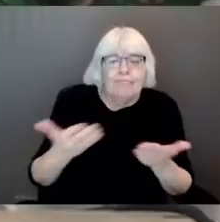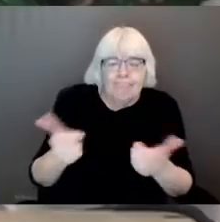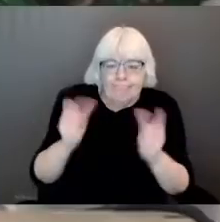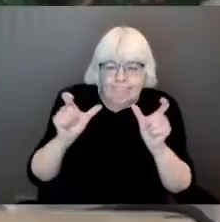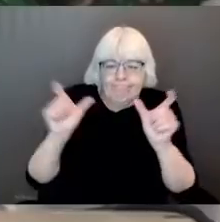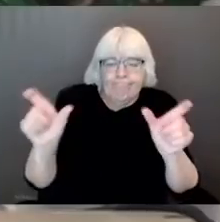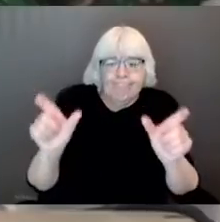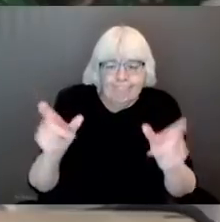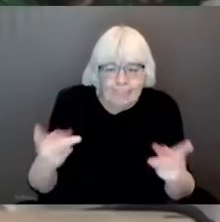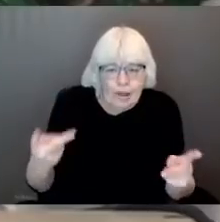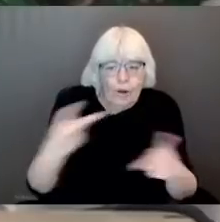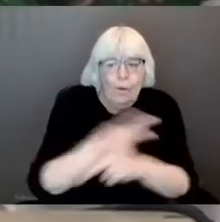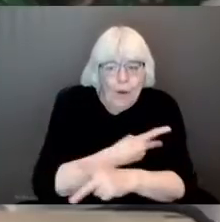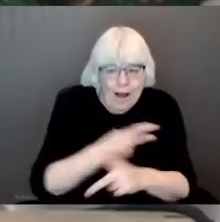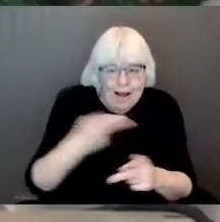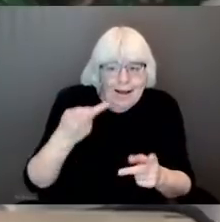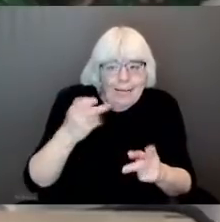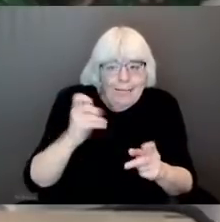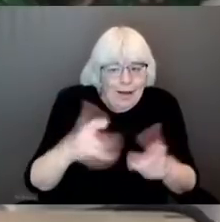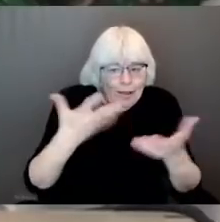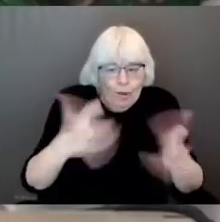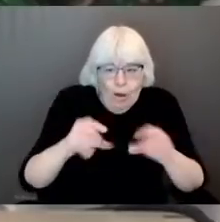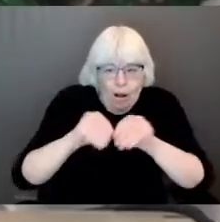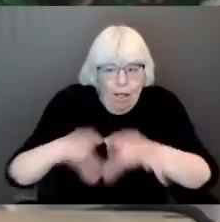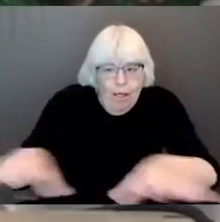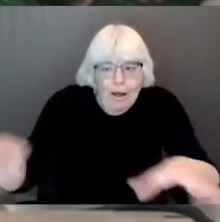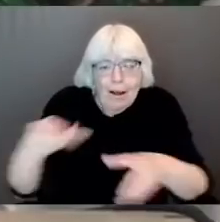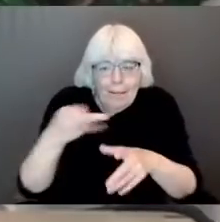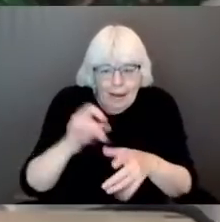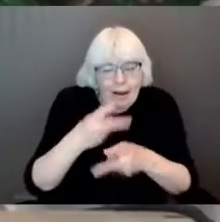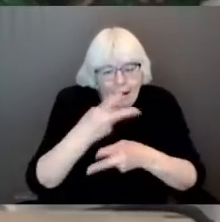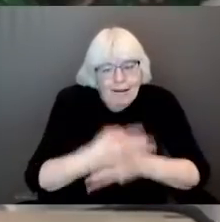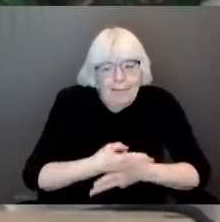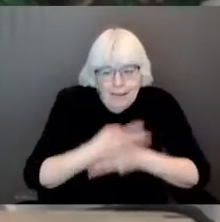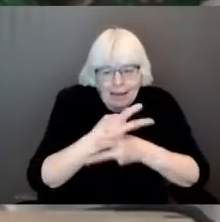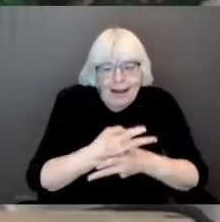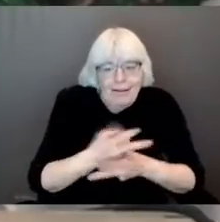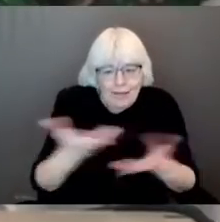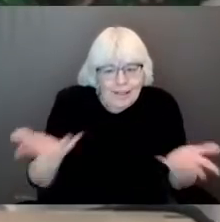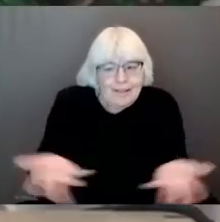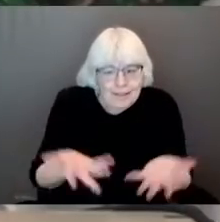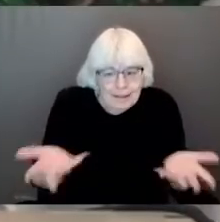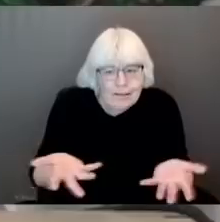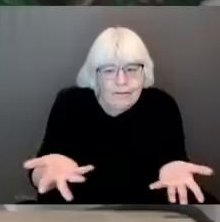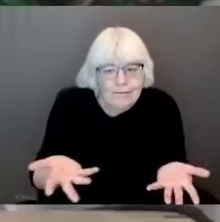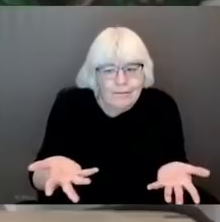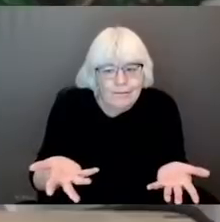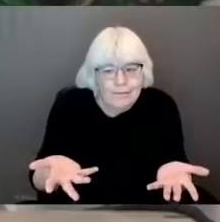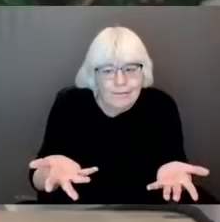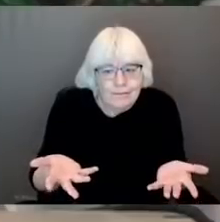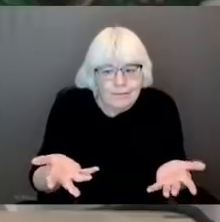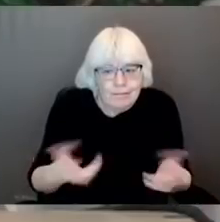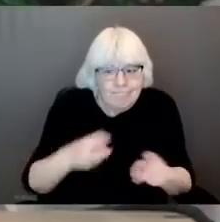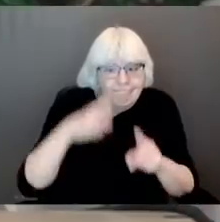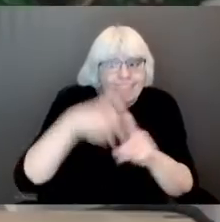maintain our levels of normalcy here, and also catch the transmission, potential transmission of